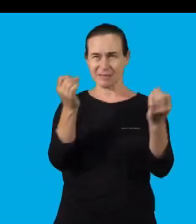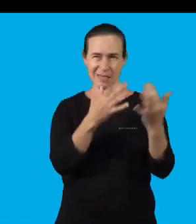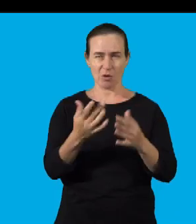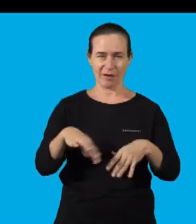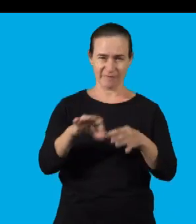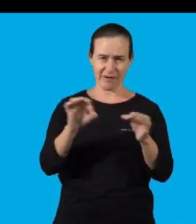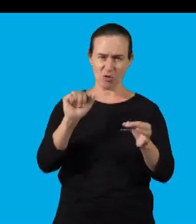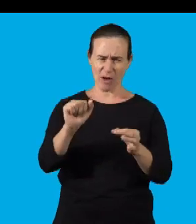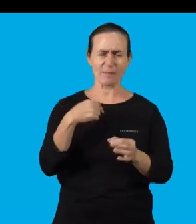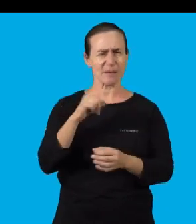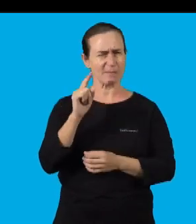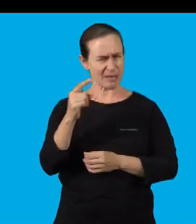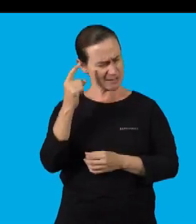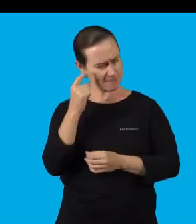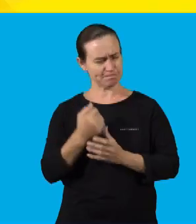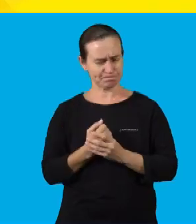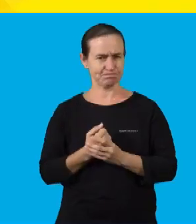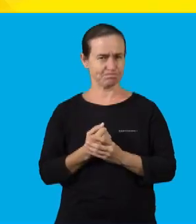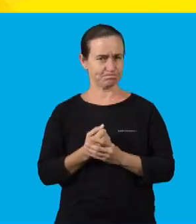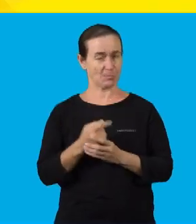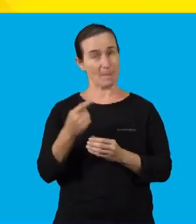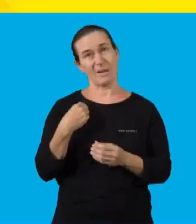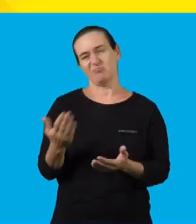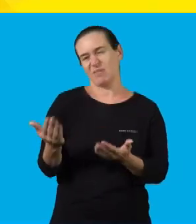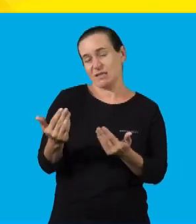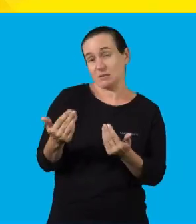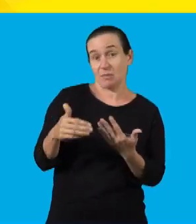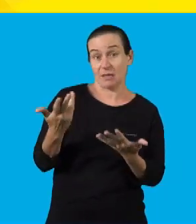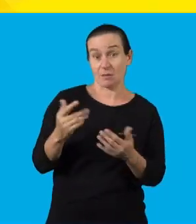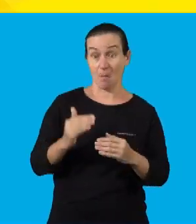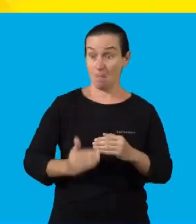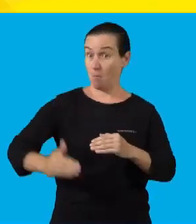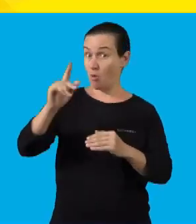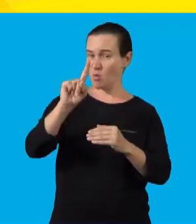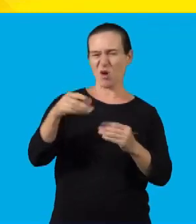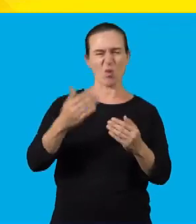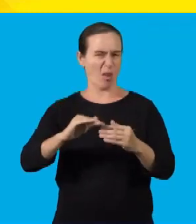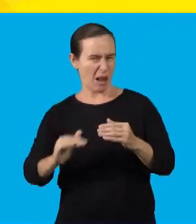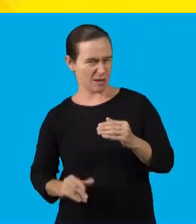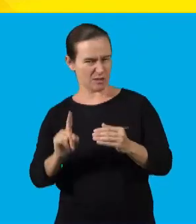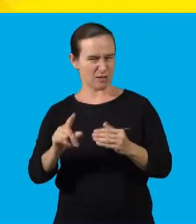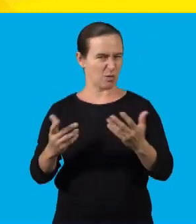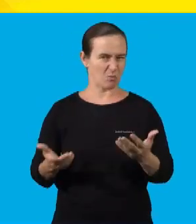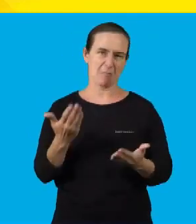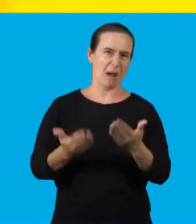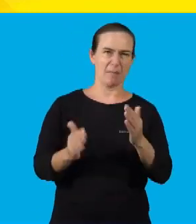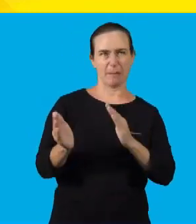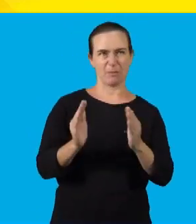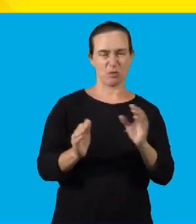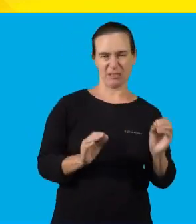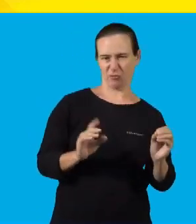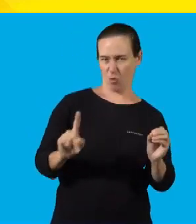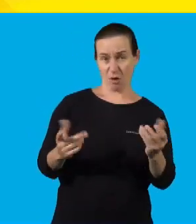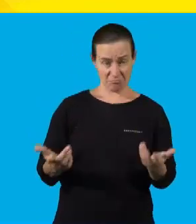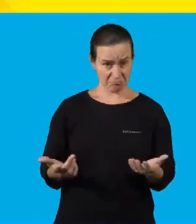asked to calculate that value of a, you need to know whether you would be expecting an answer that is greater than 1 or an answer that is